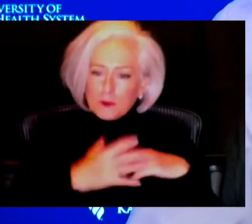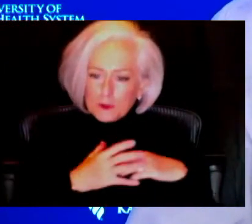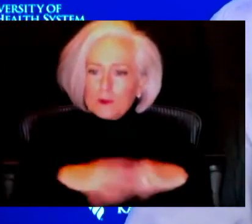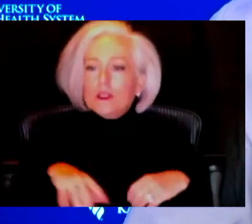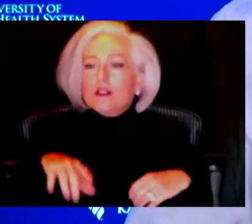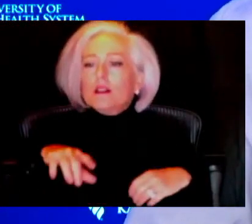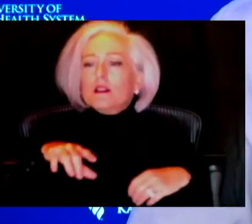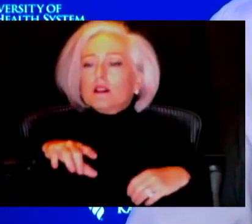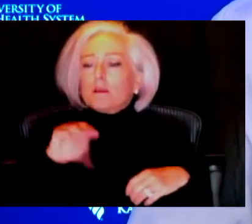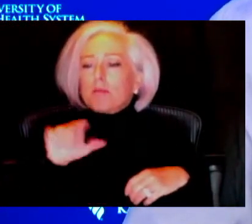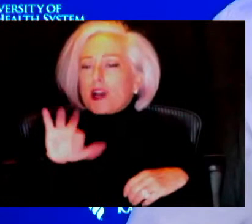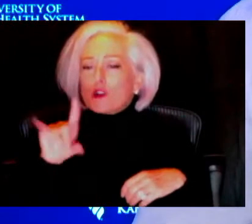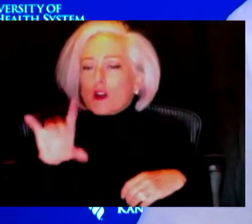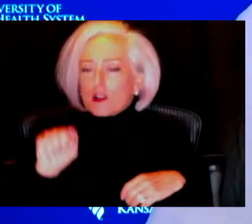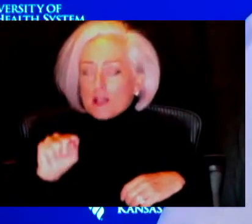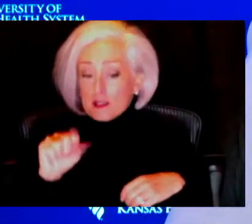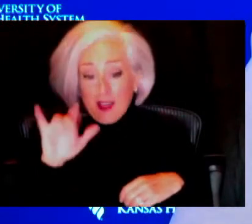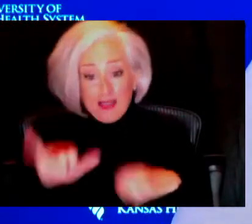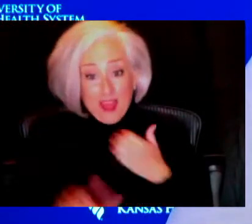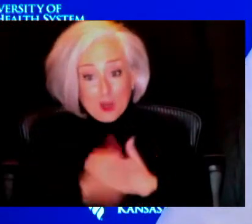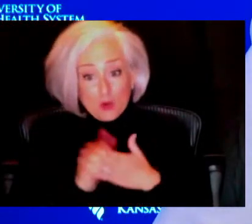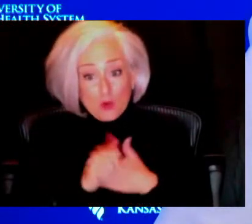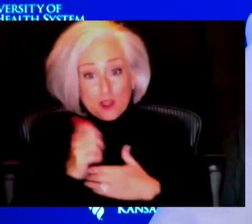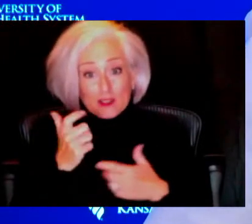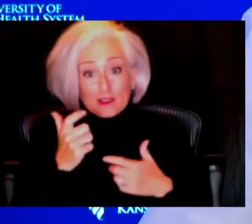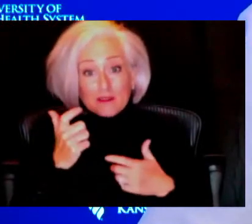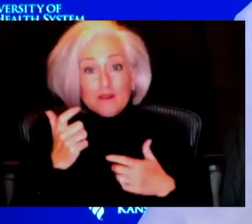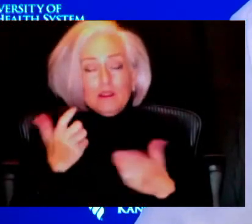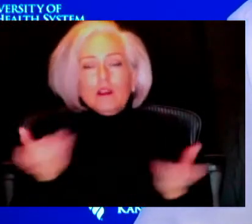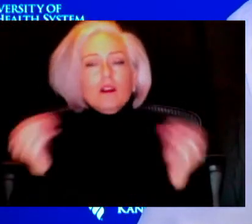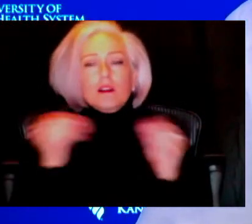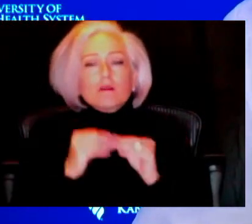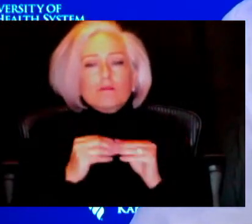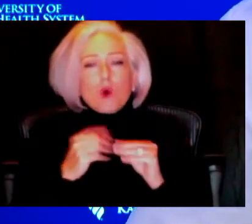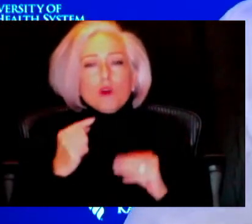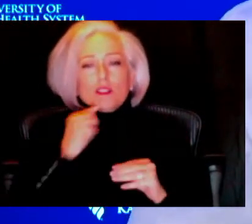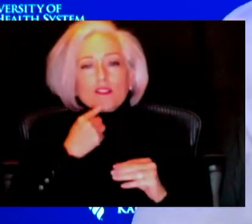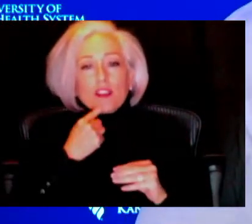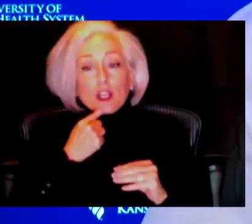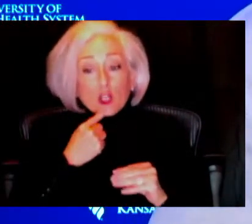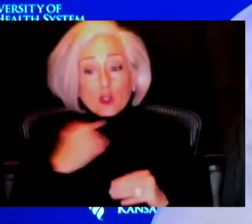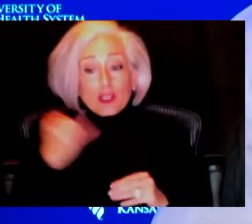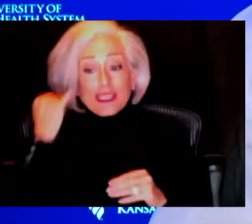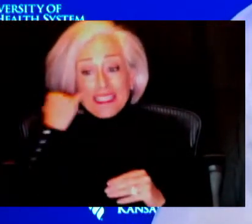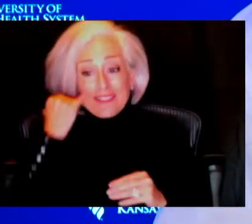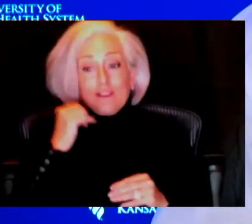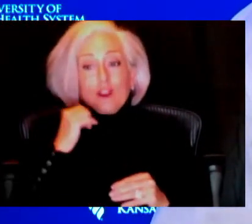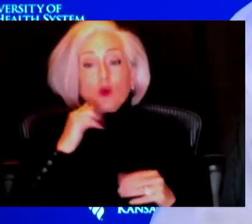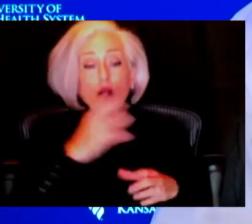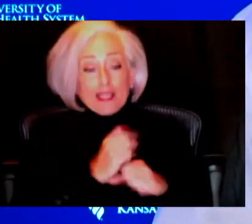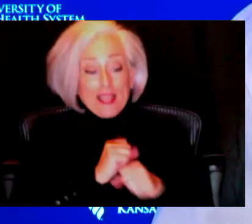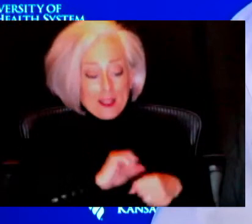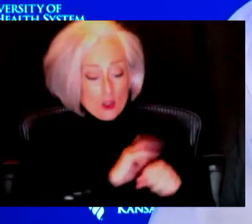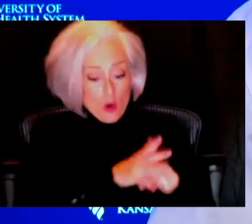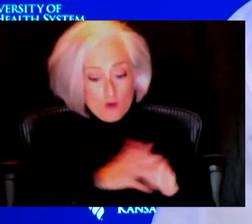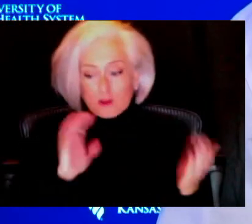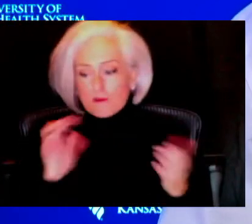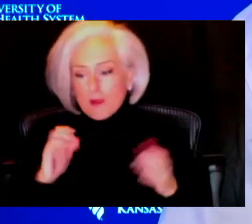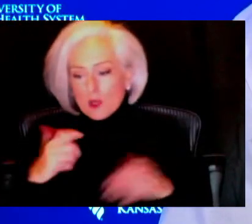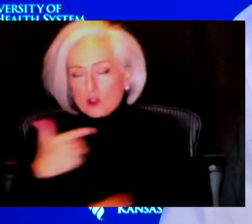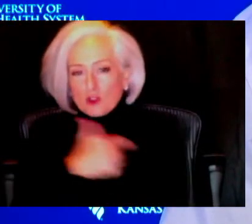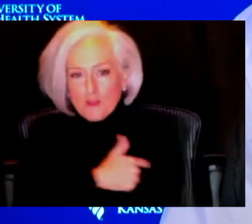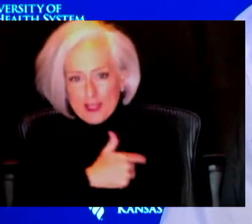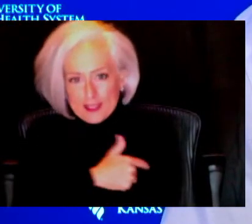is much greater if you get the infection compared to if you get the vaccine. In addition, we know that the median number of days